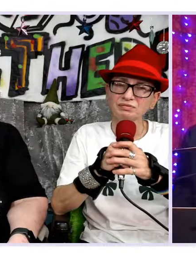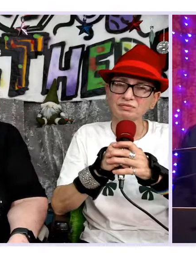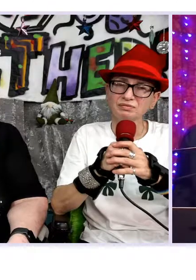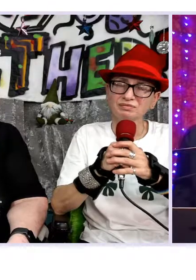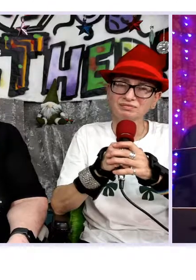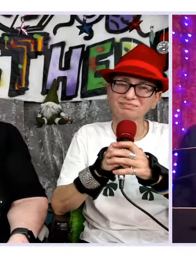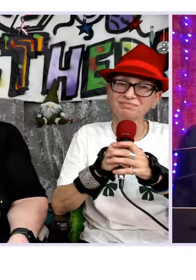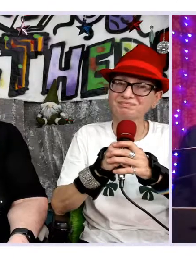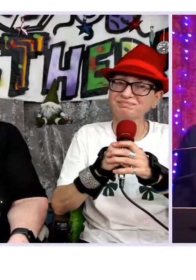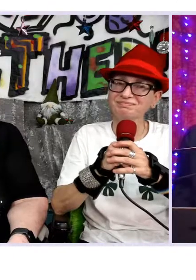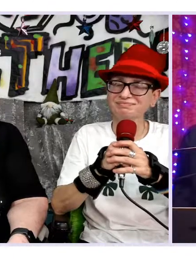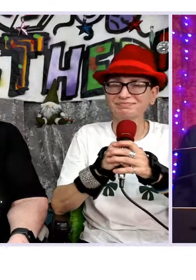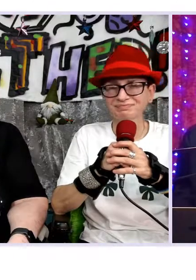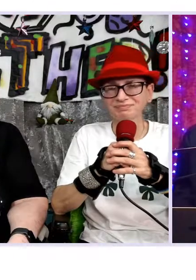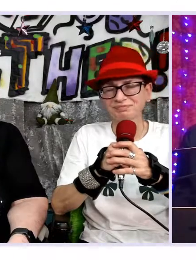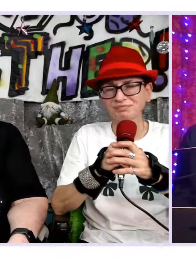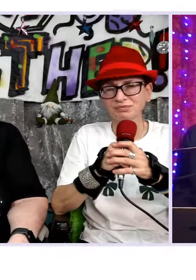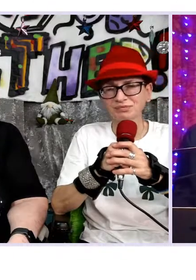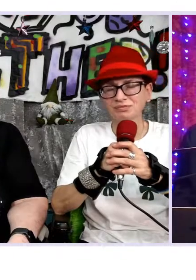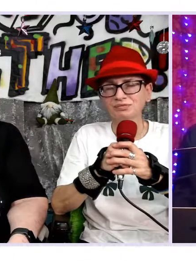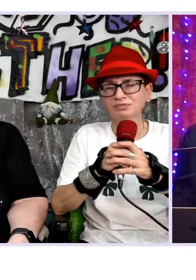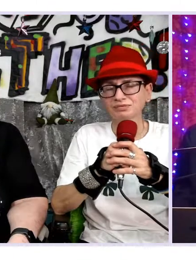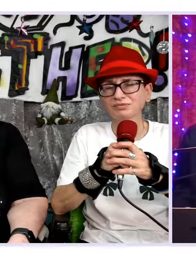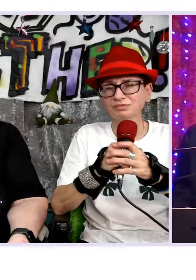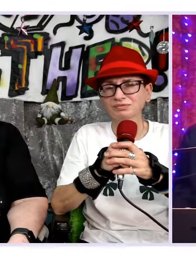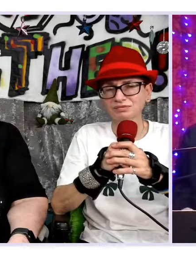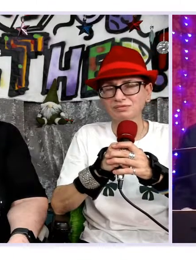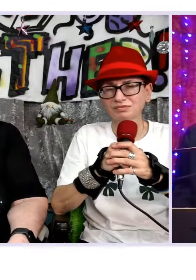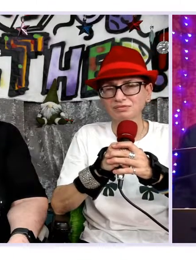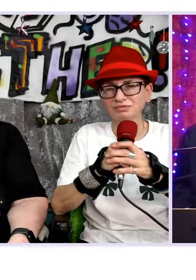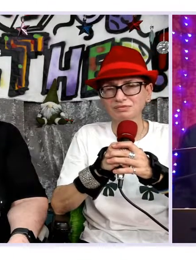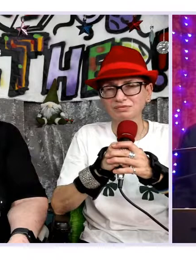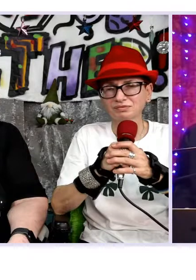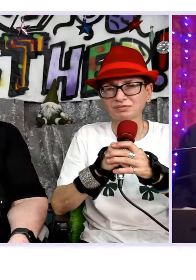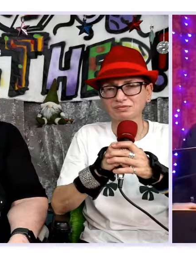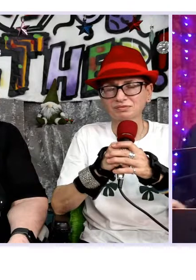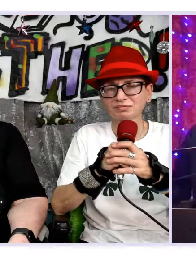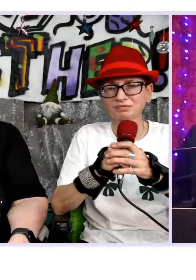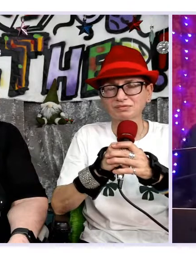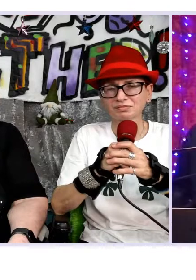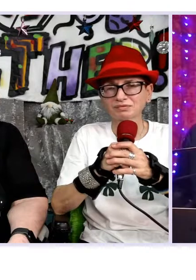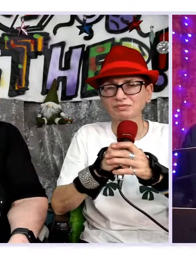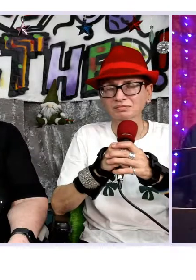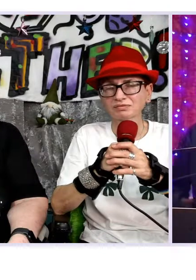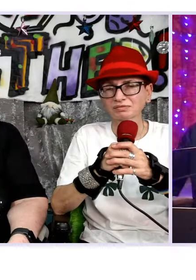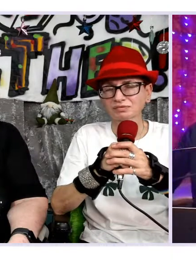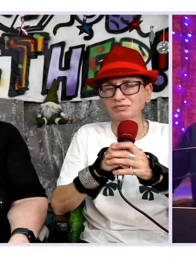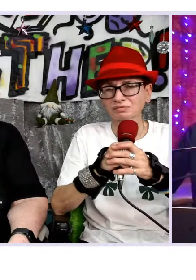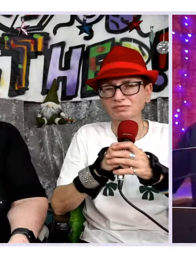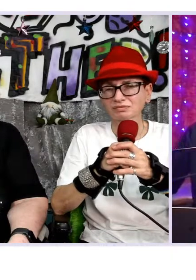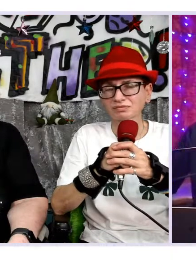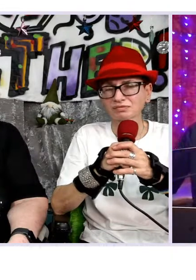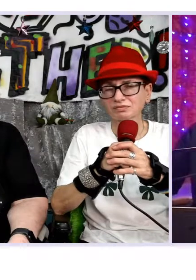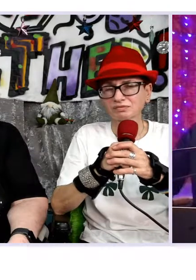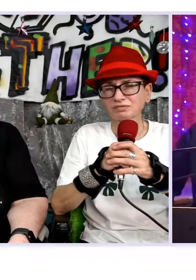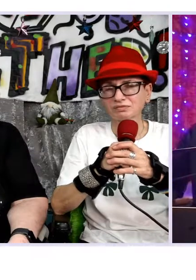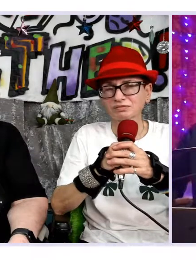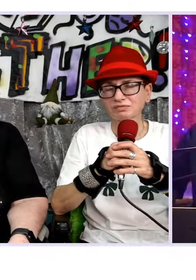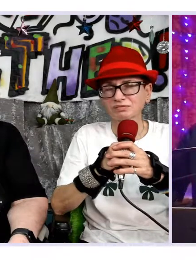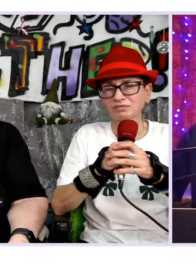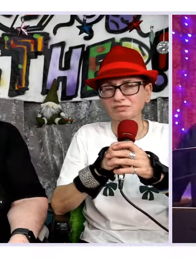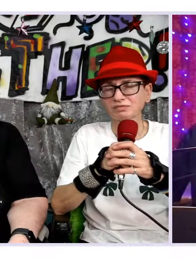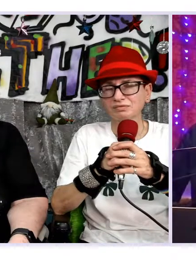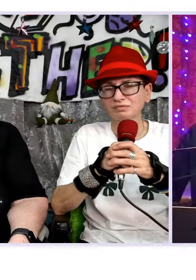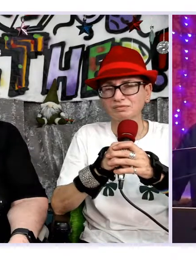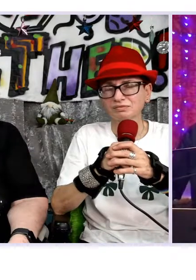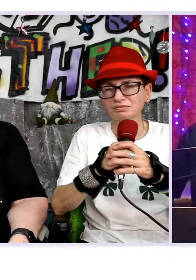breaking, which is its original name from kind of the 70s, and the kind of hip hop artists that kind of pioneered it, so they're calling it breaking